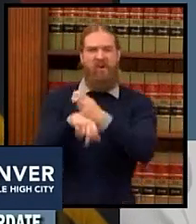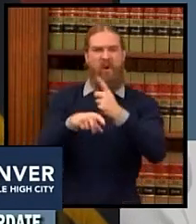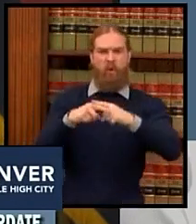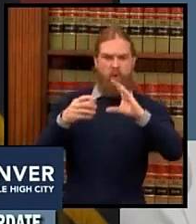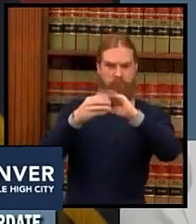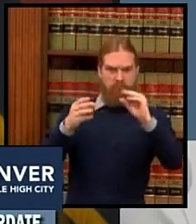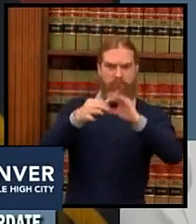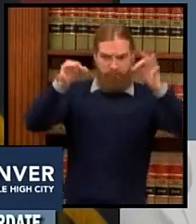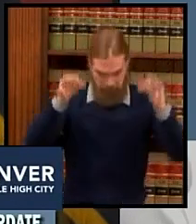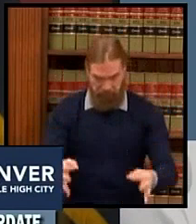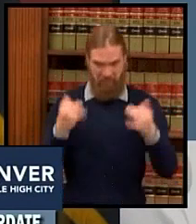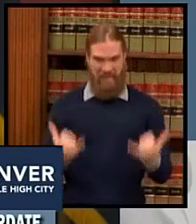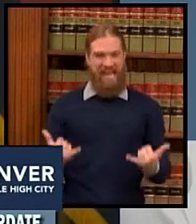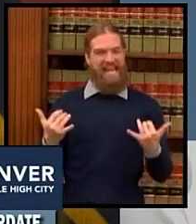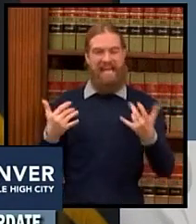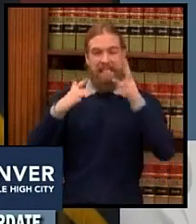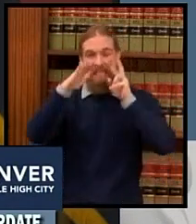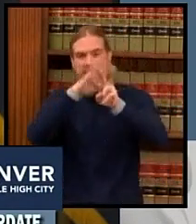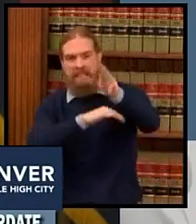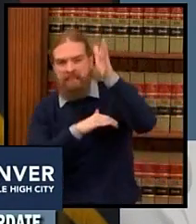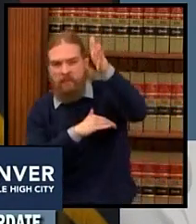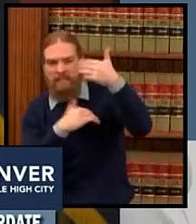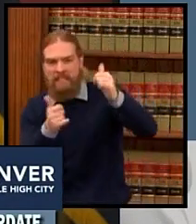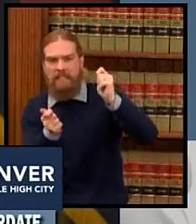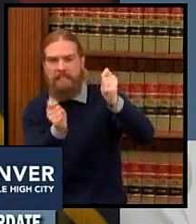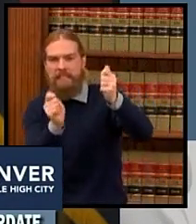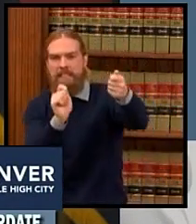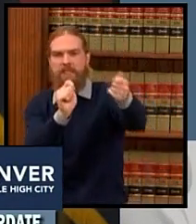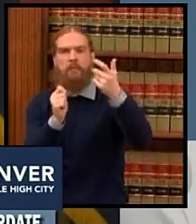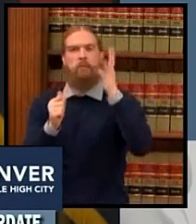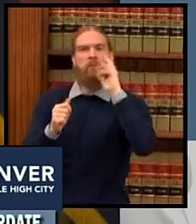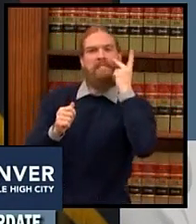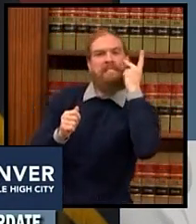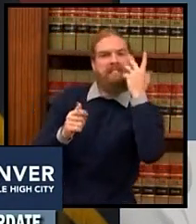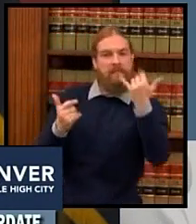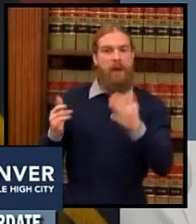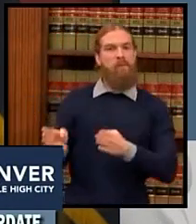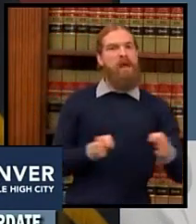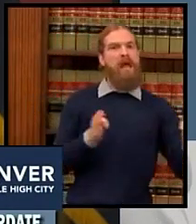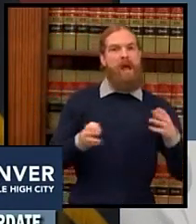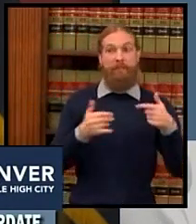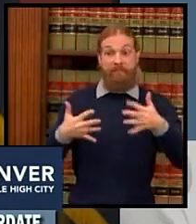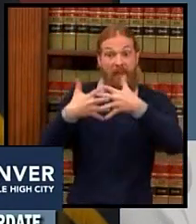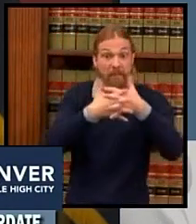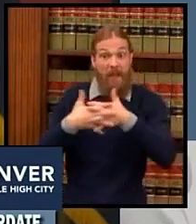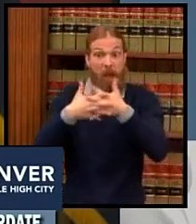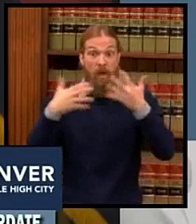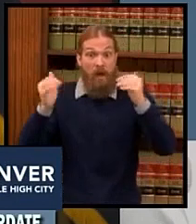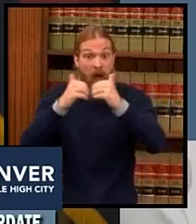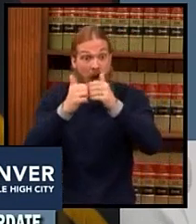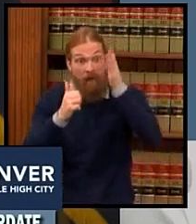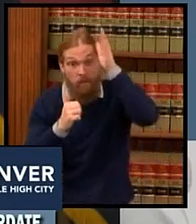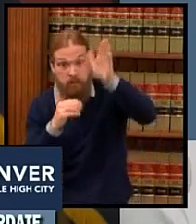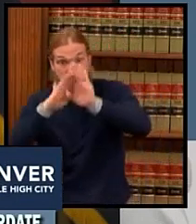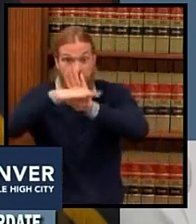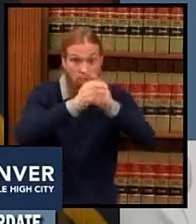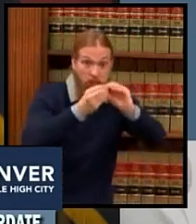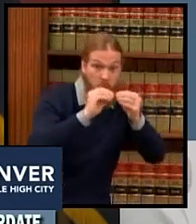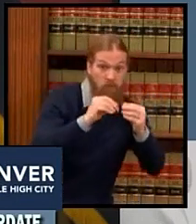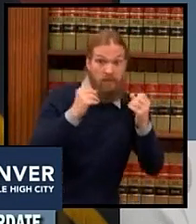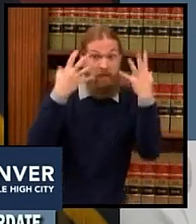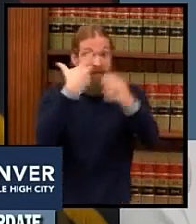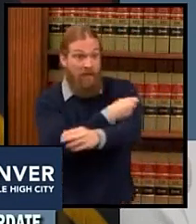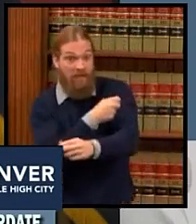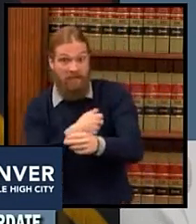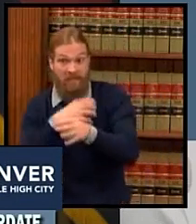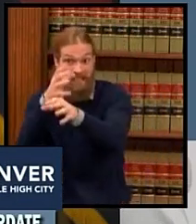long-term model look like in terms of how this plays out. I think it's largely dependent, again, on how much vaccine we get. If